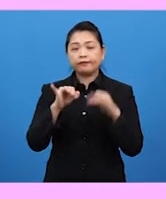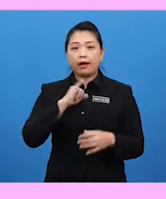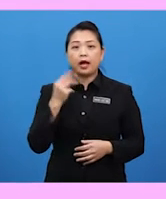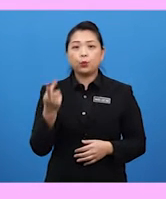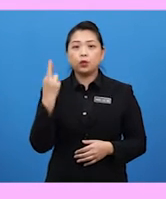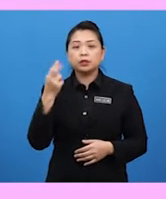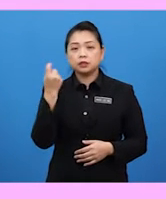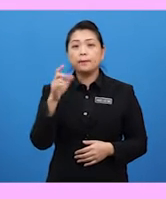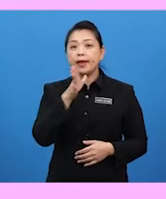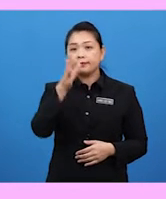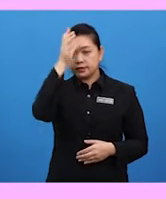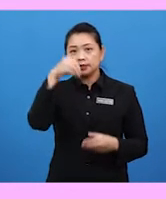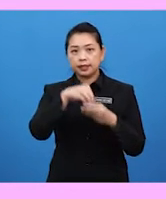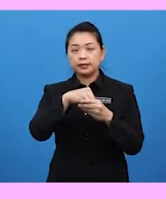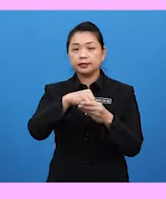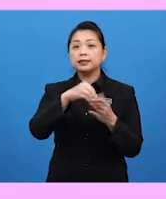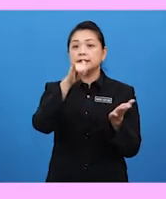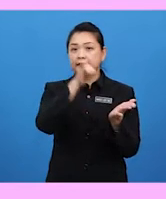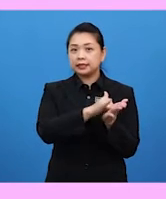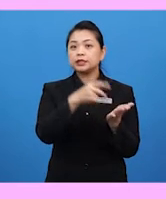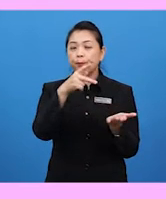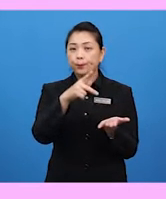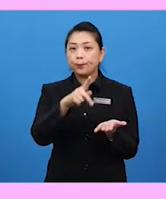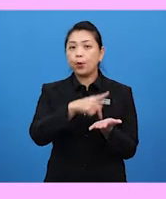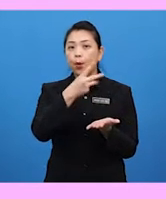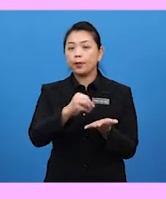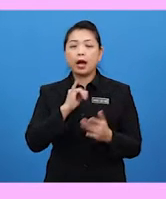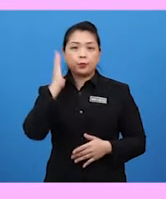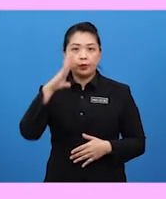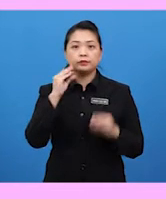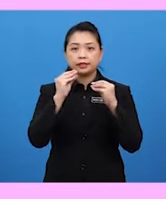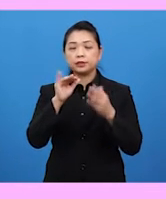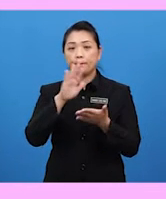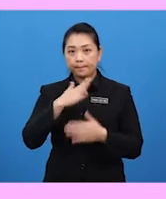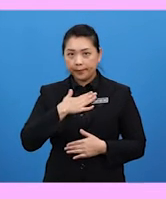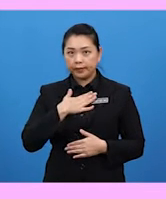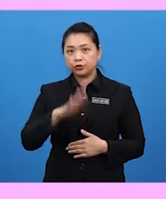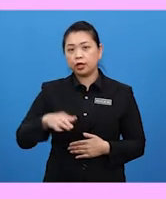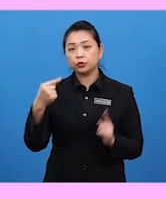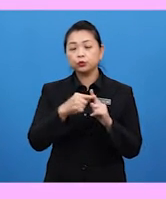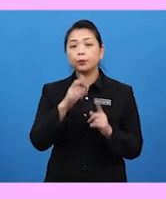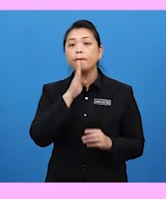If I were the parent in this poem, I would teach my child to be honest.